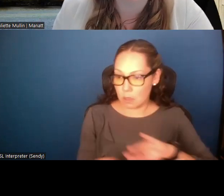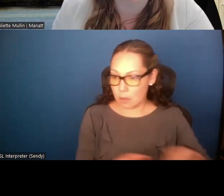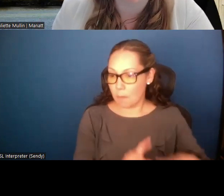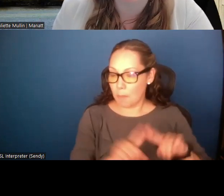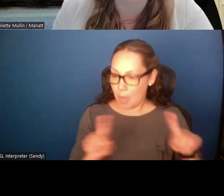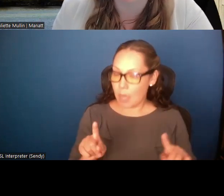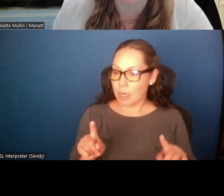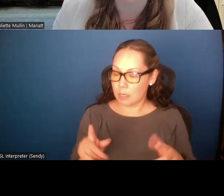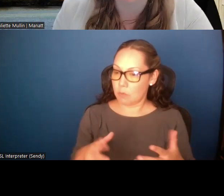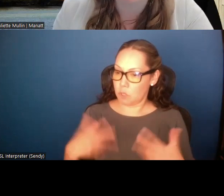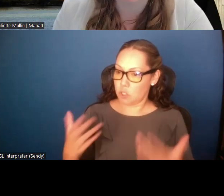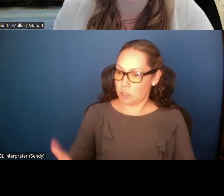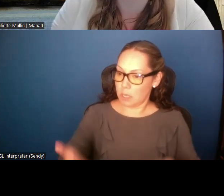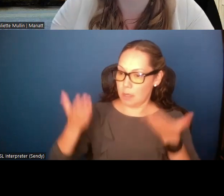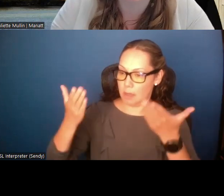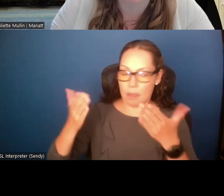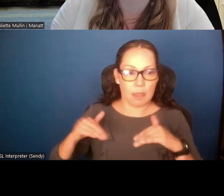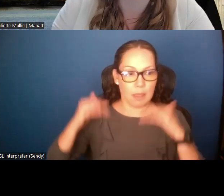visitation to support residents.